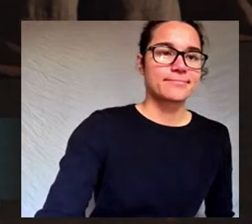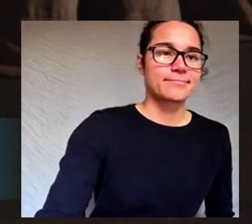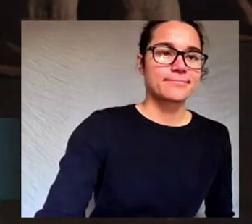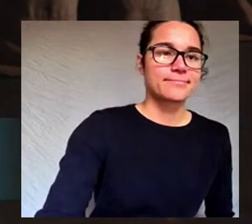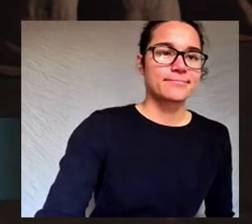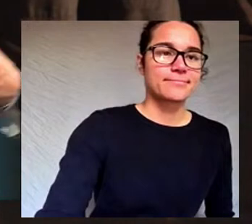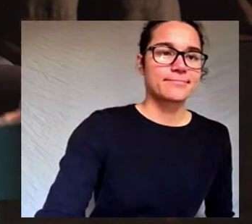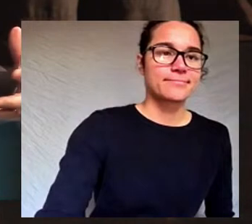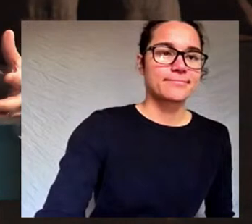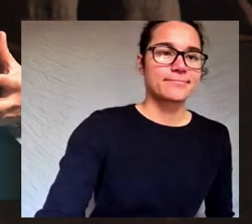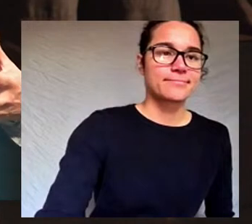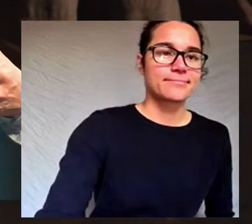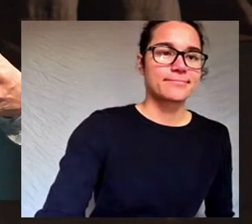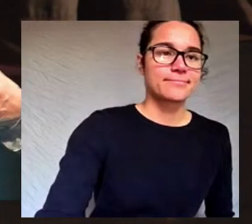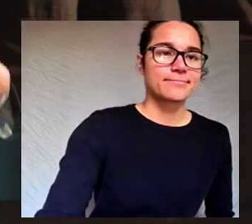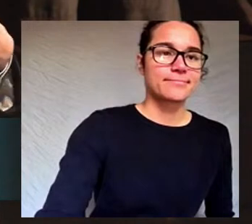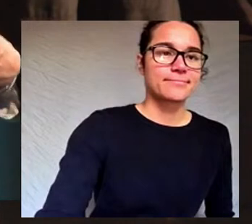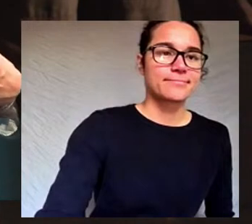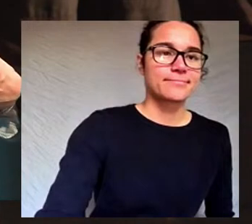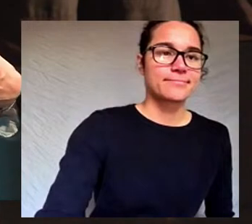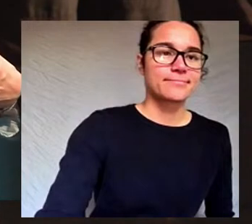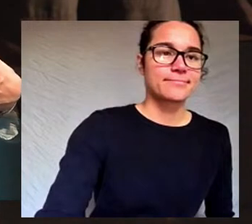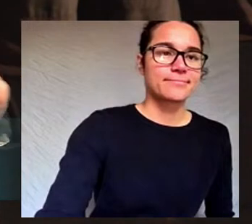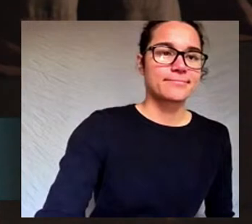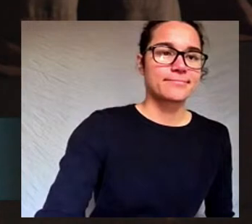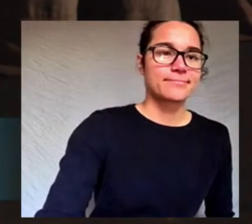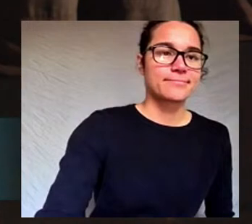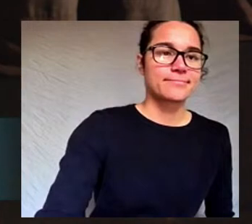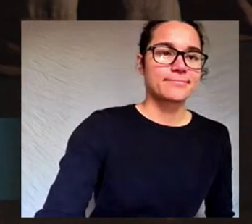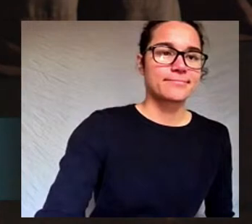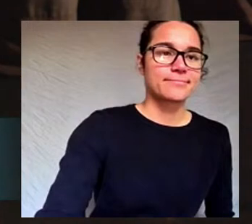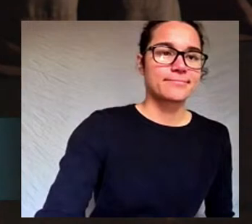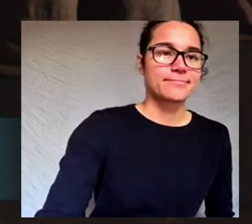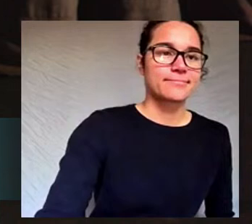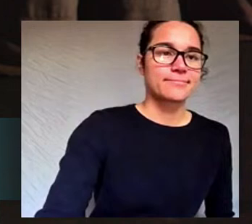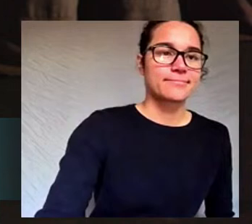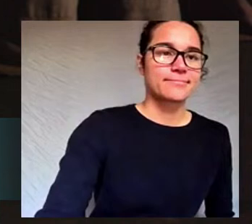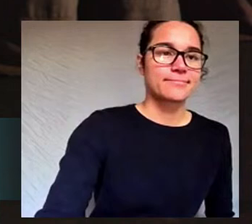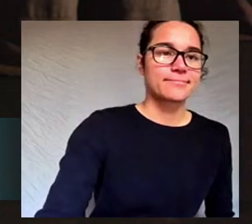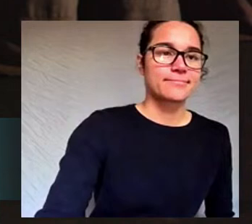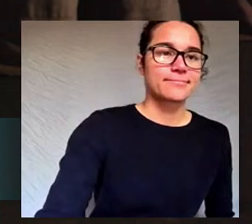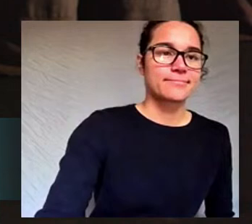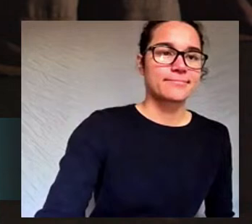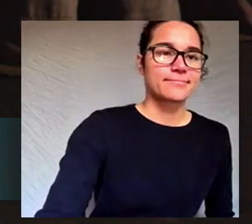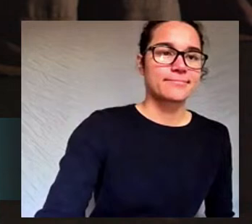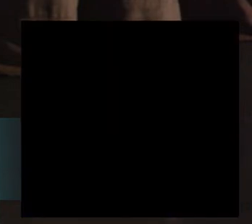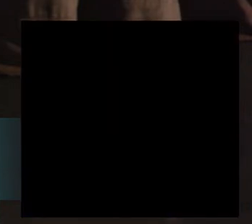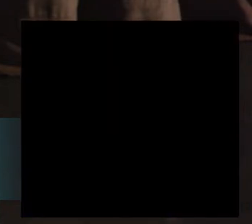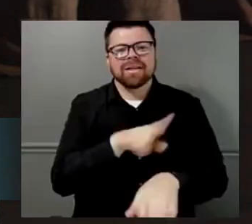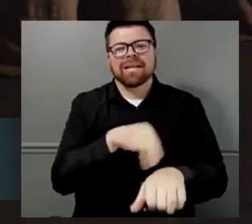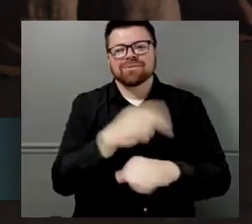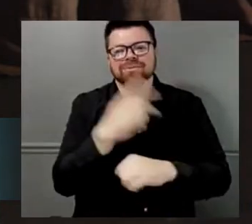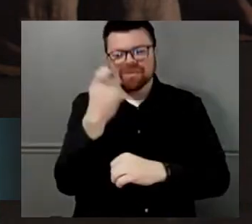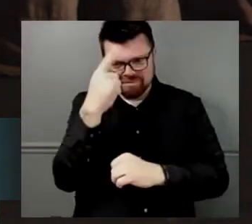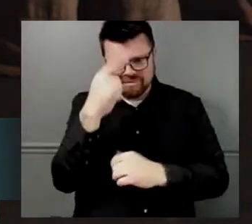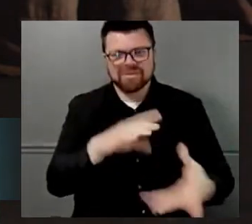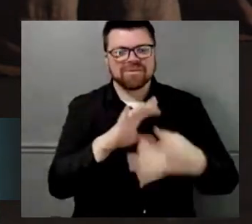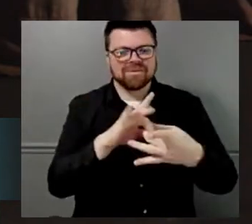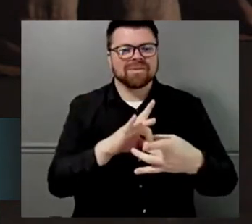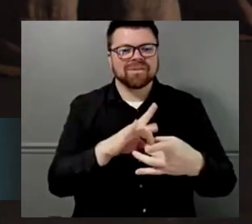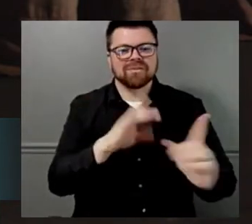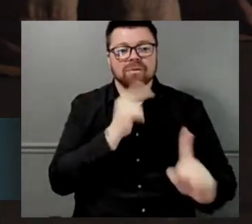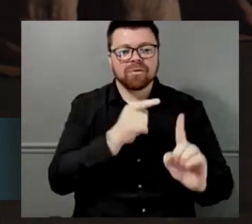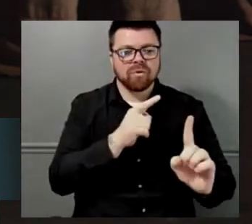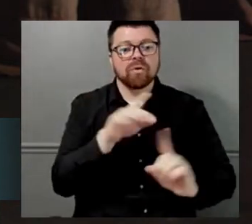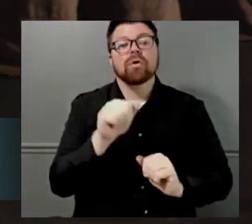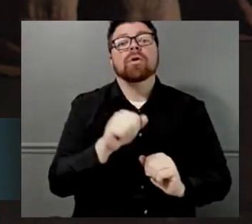And that led to a thing called the Better Arguments Project, which connects with the National Governors Association initiative that you two both spoke at a couple of weeks ago called the